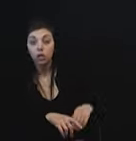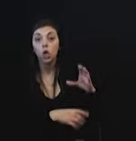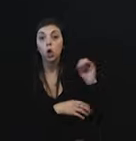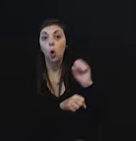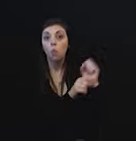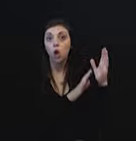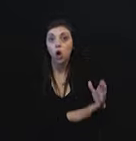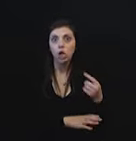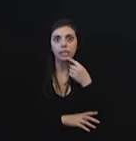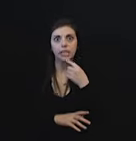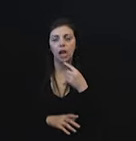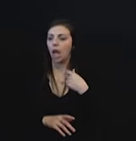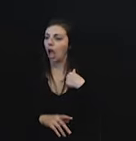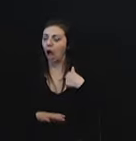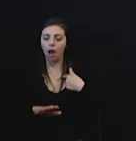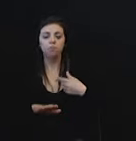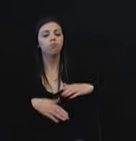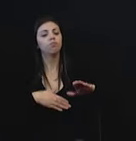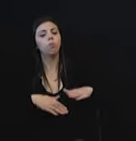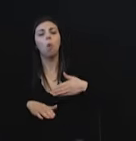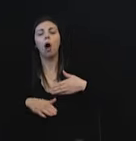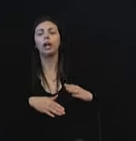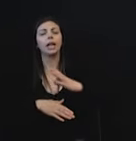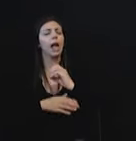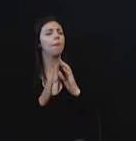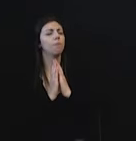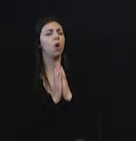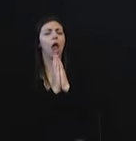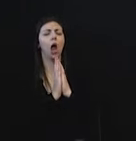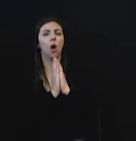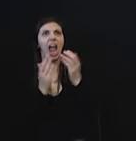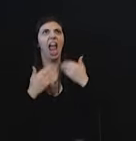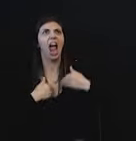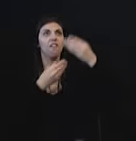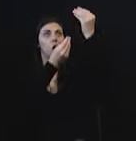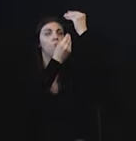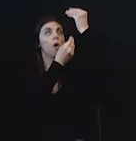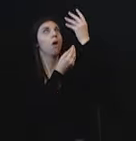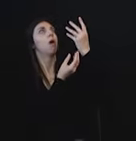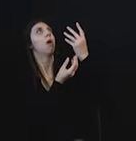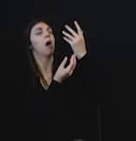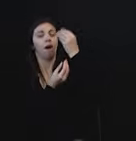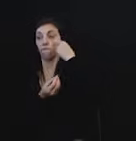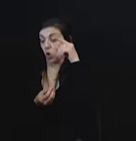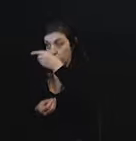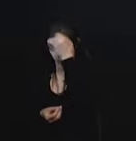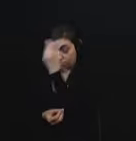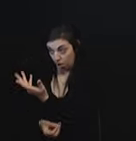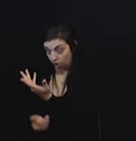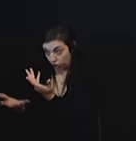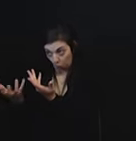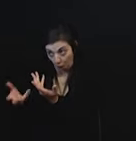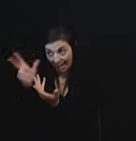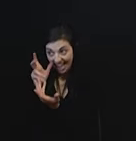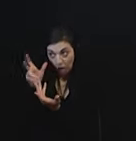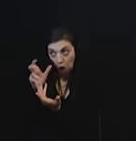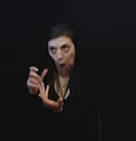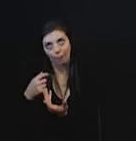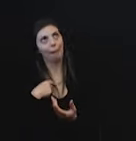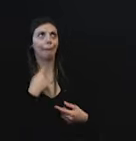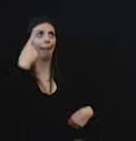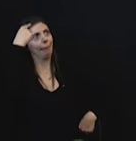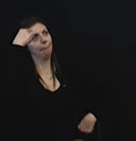Andrew, I'm out prayer walking. I have a word from the Lord for you. Do you want to hear it? I said, let me think about that. Yes.